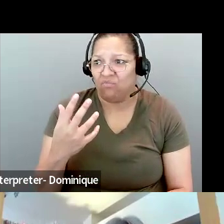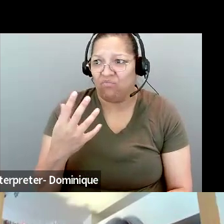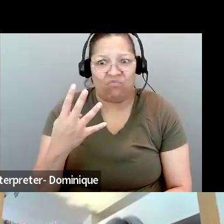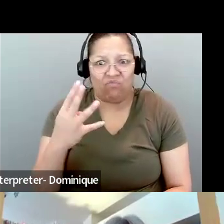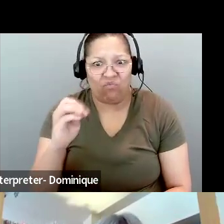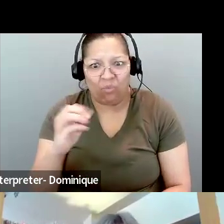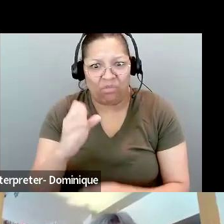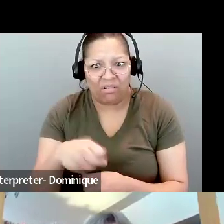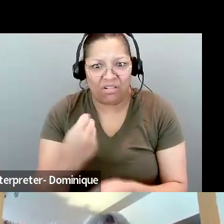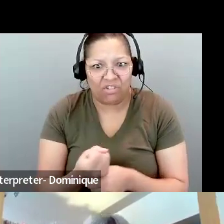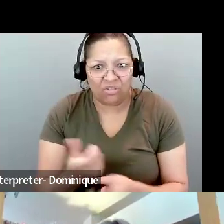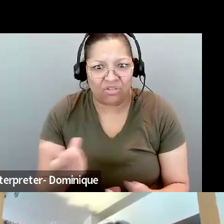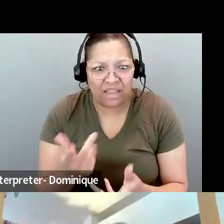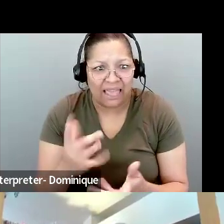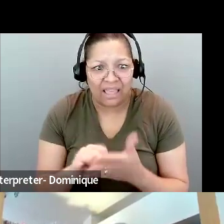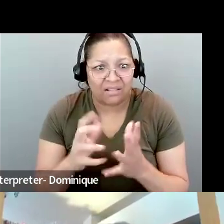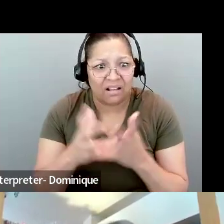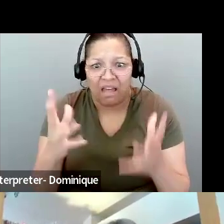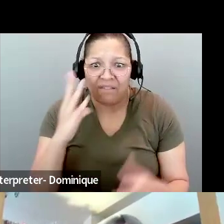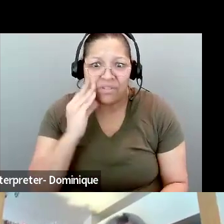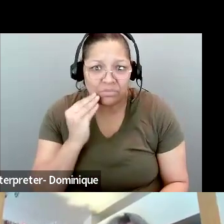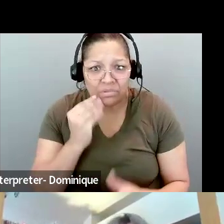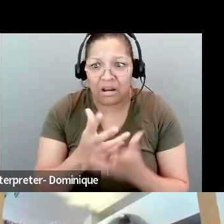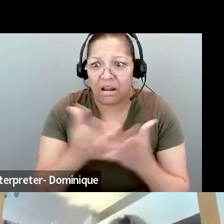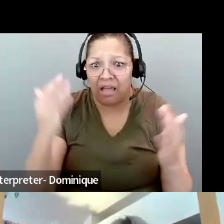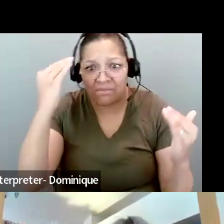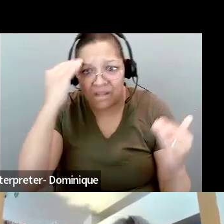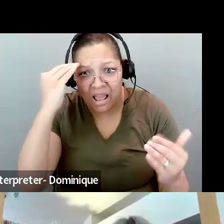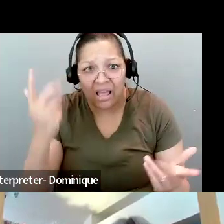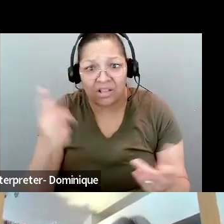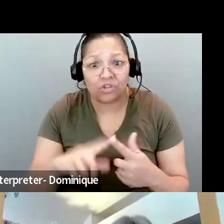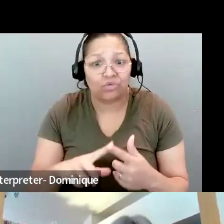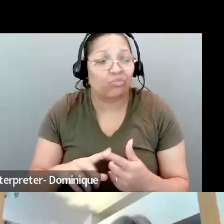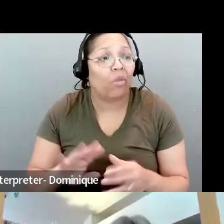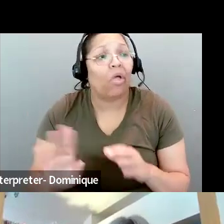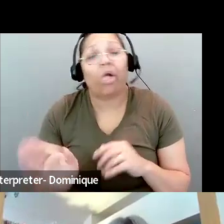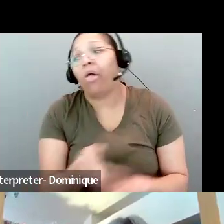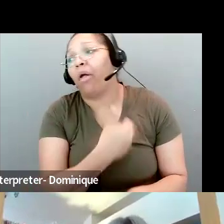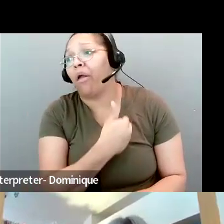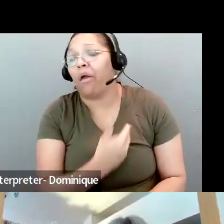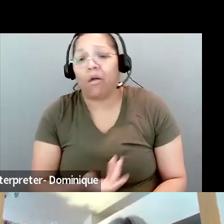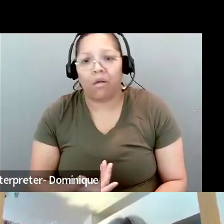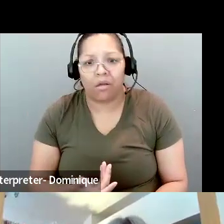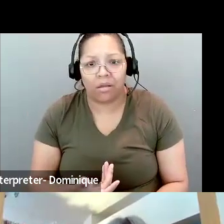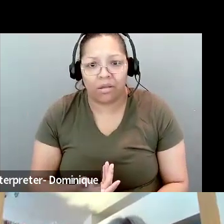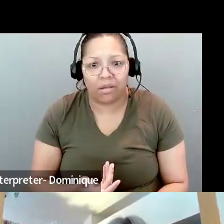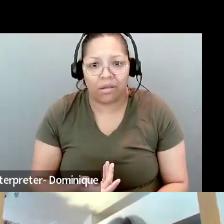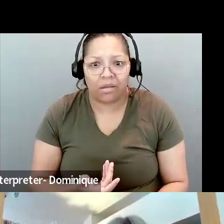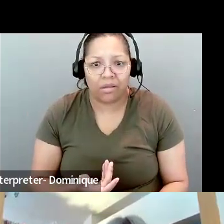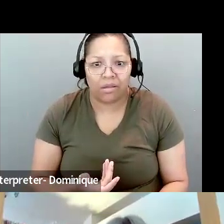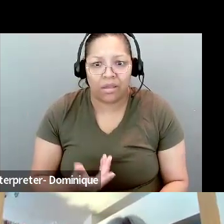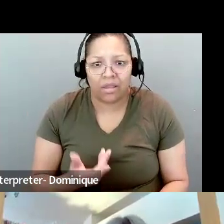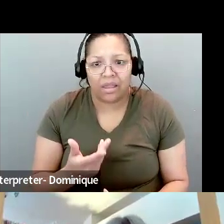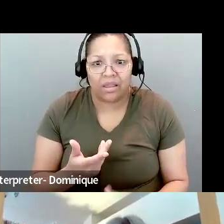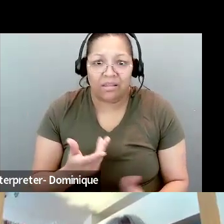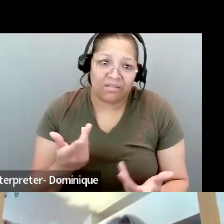that's a lot of experience and a lot of knowledge to just kind of sweep under the rug, for lack of a better way of you know,